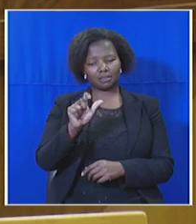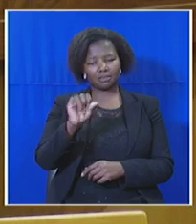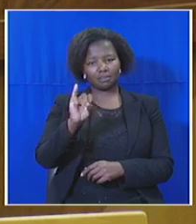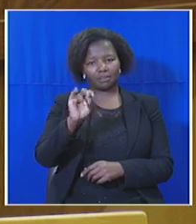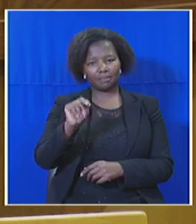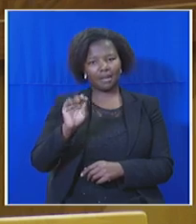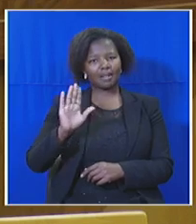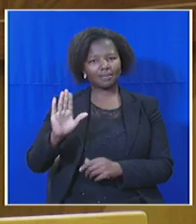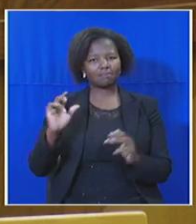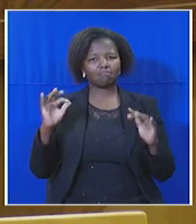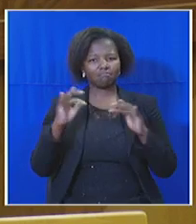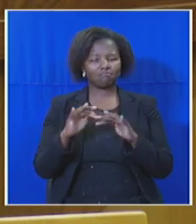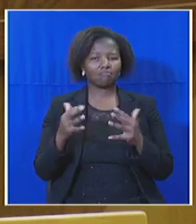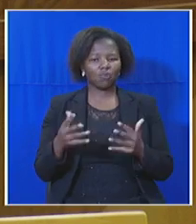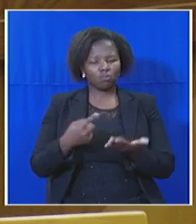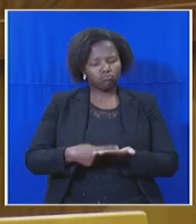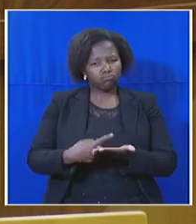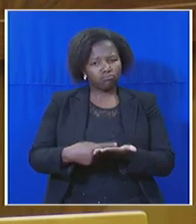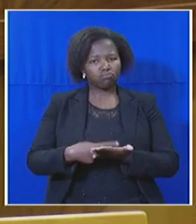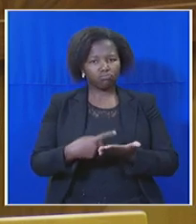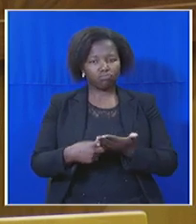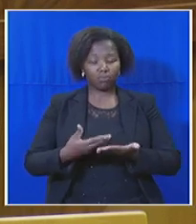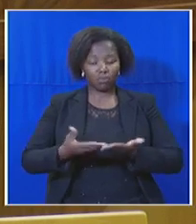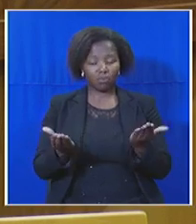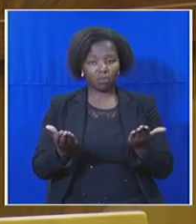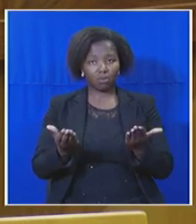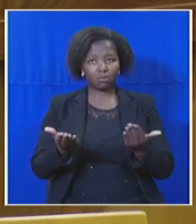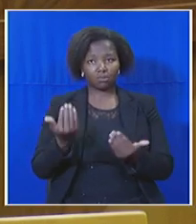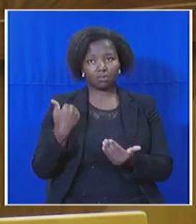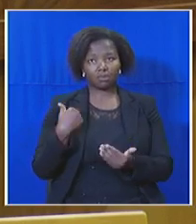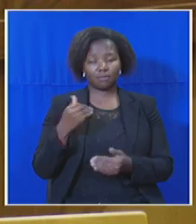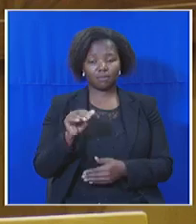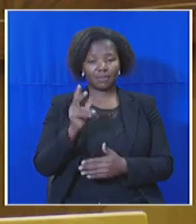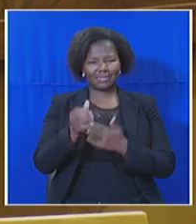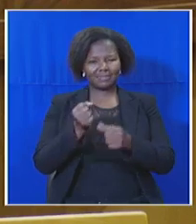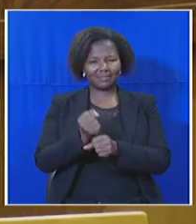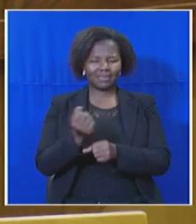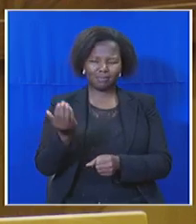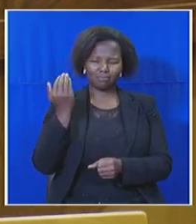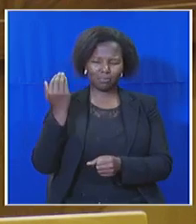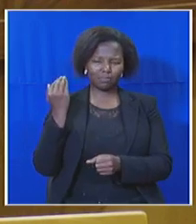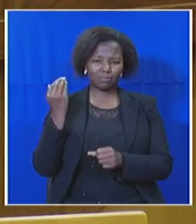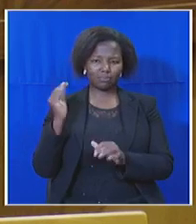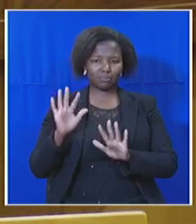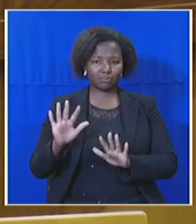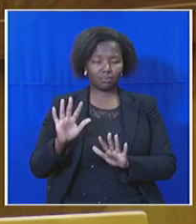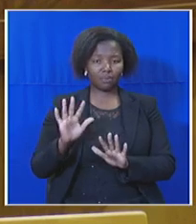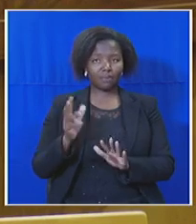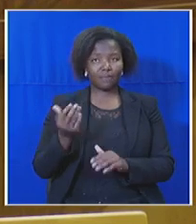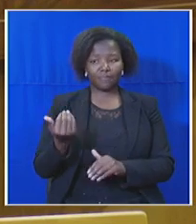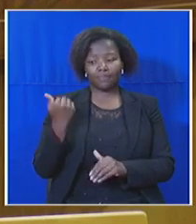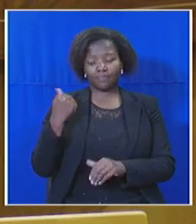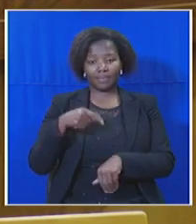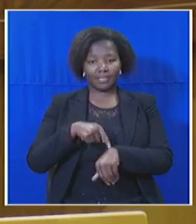dependencies amongst themselves. Thus, the 20th century history is a history of the struggle of